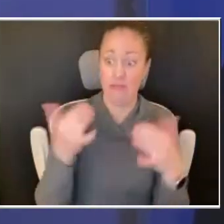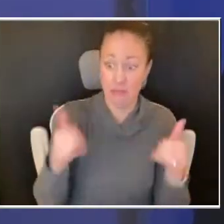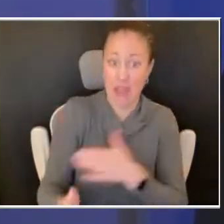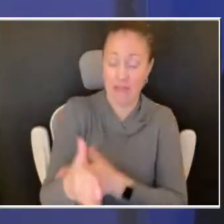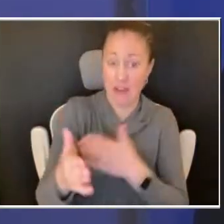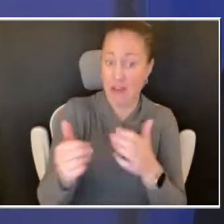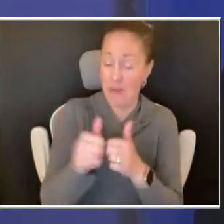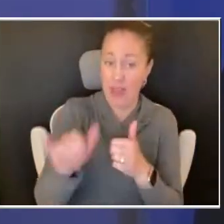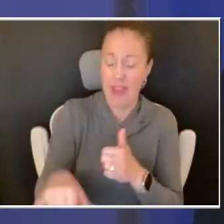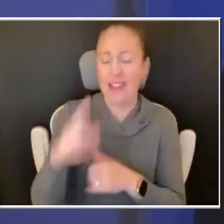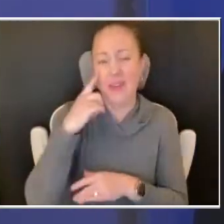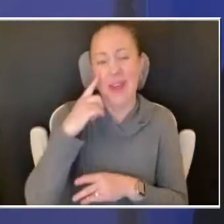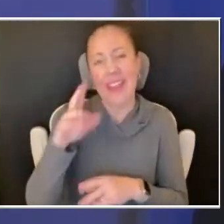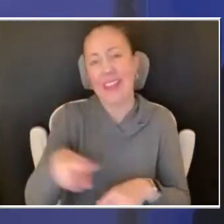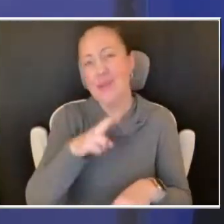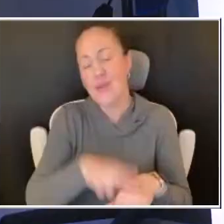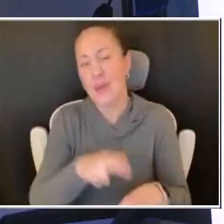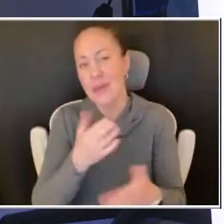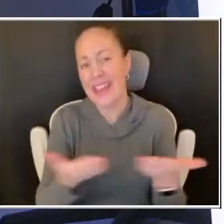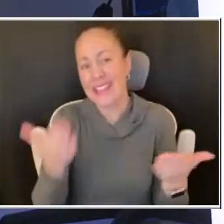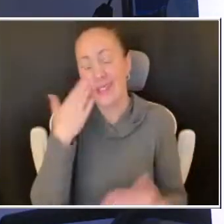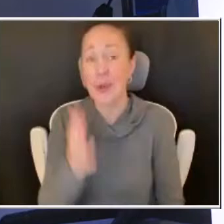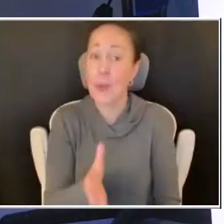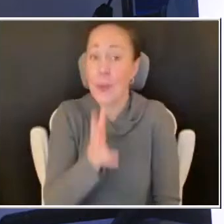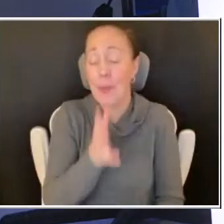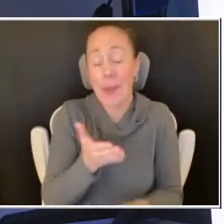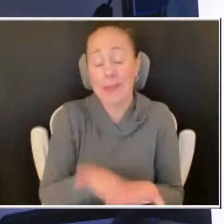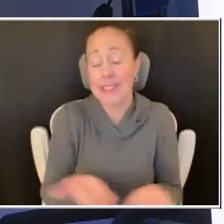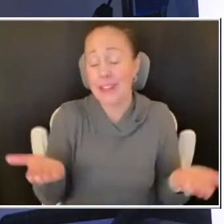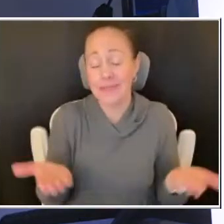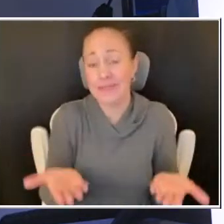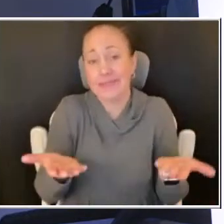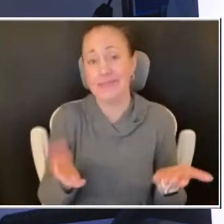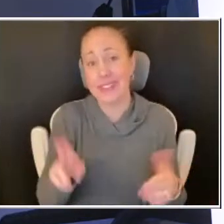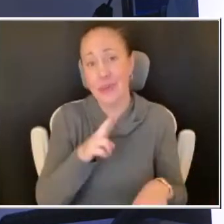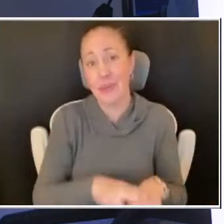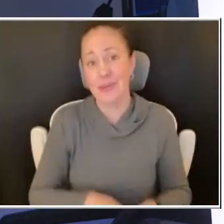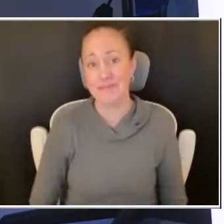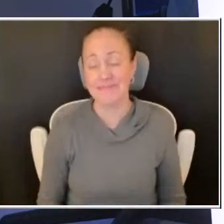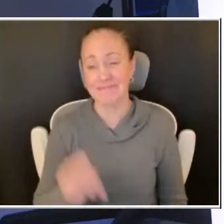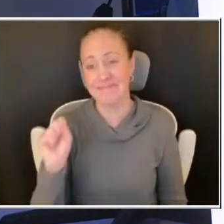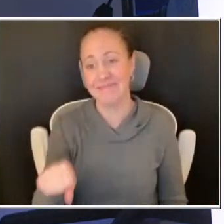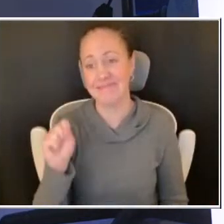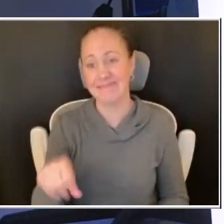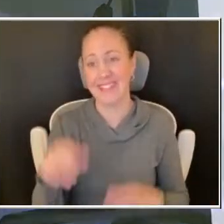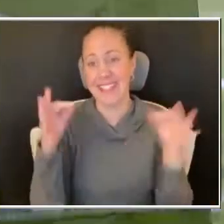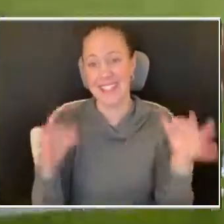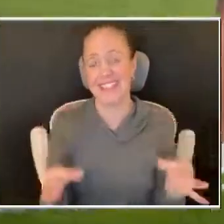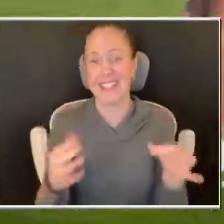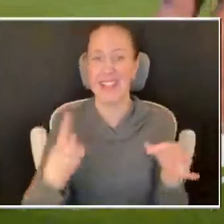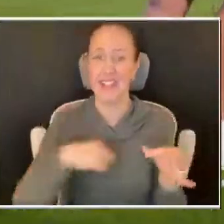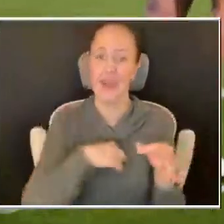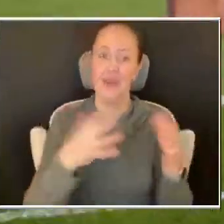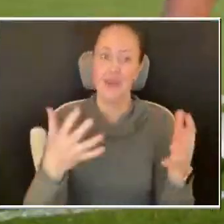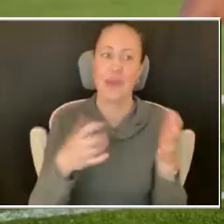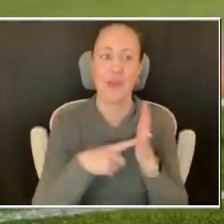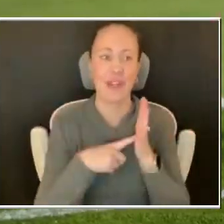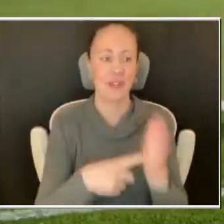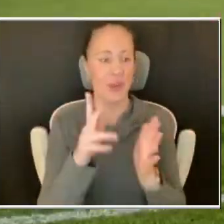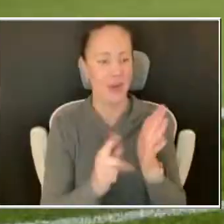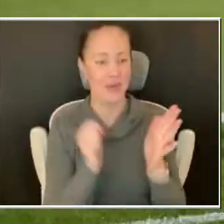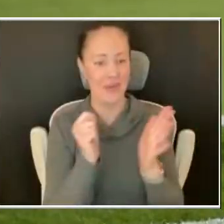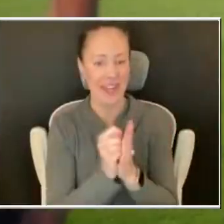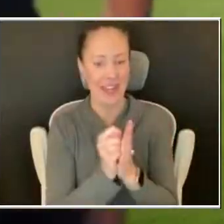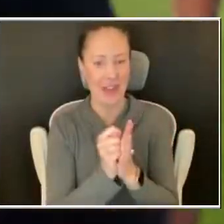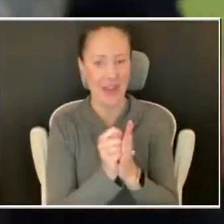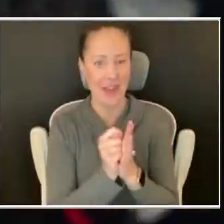I think, things. Mom stuff. Yeah, normal mom stuff. Yeah, for sure. Well, we want to show a video from a very special